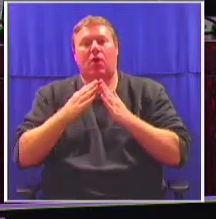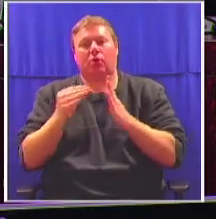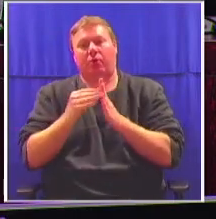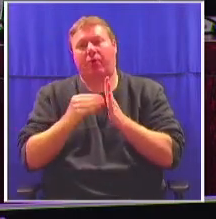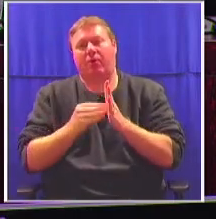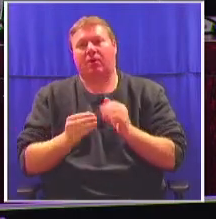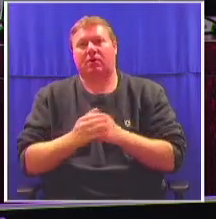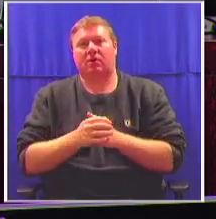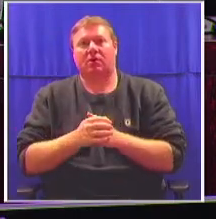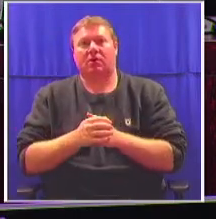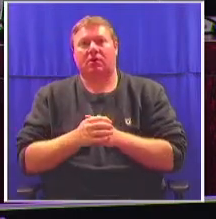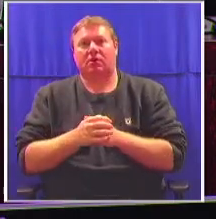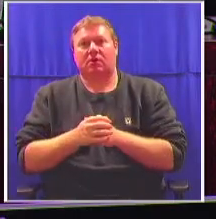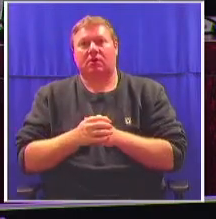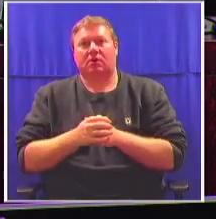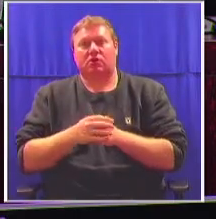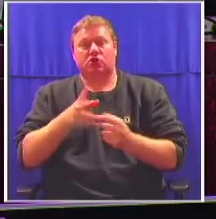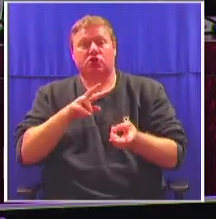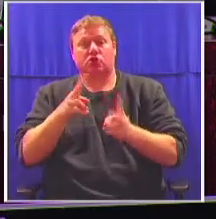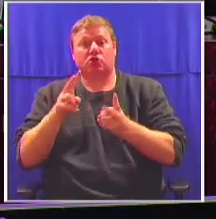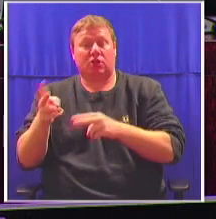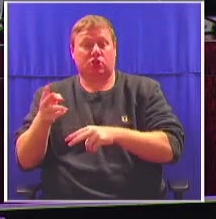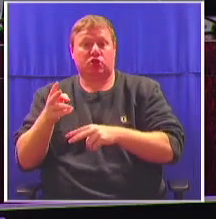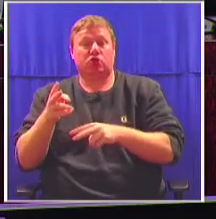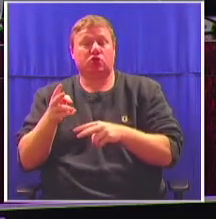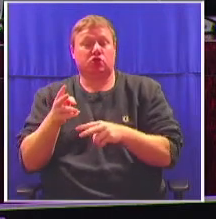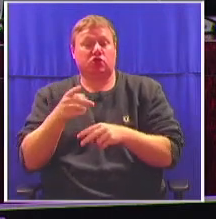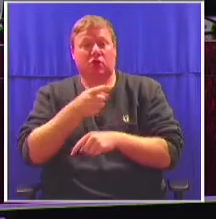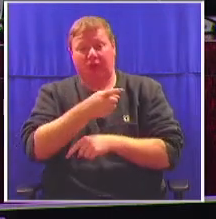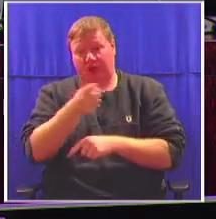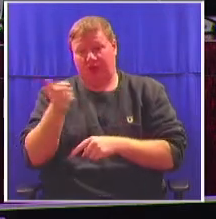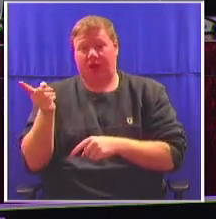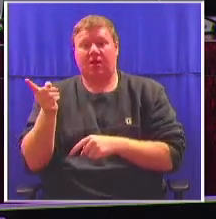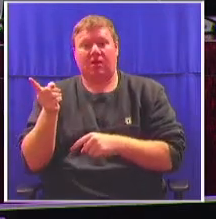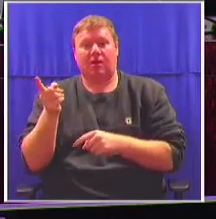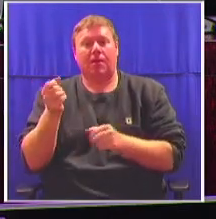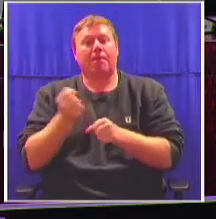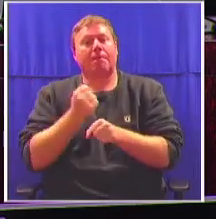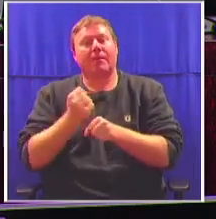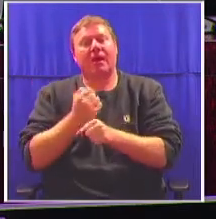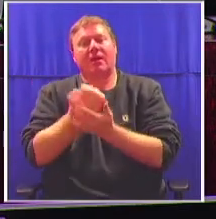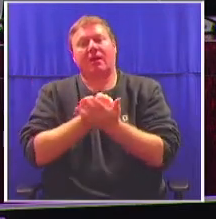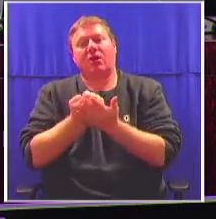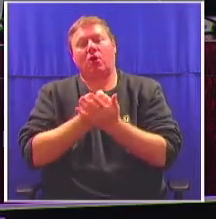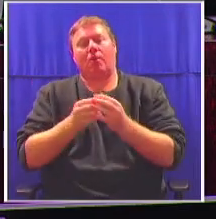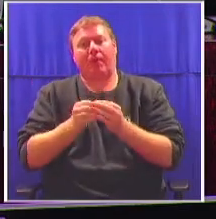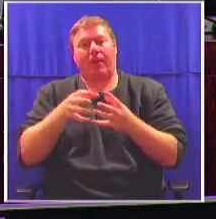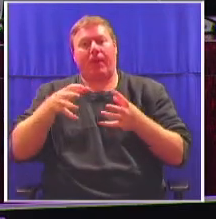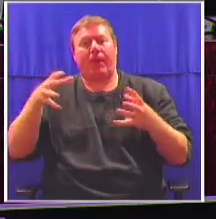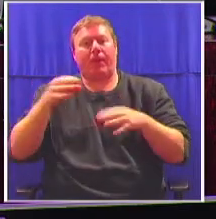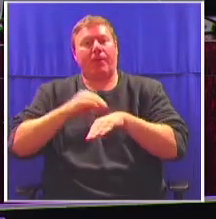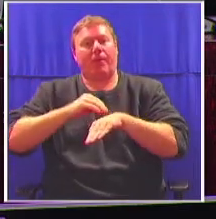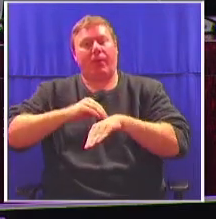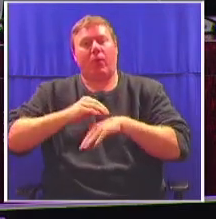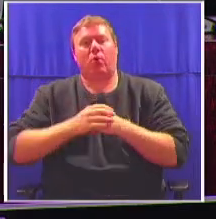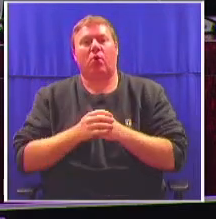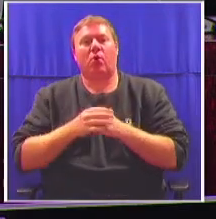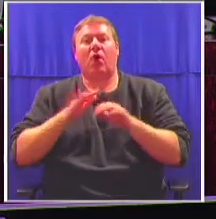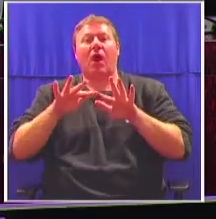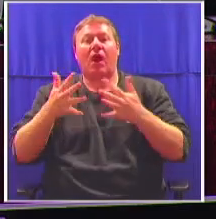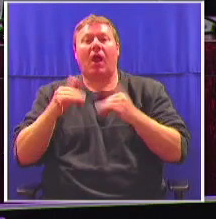Over time, these reforms will propel economic growth and enable